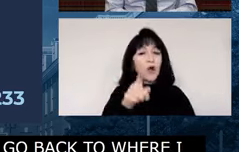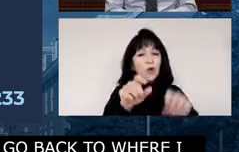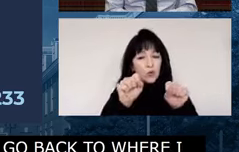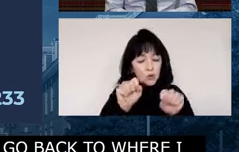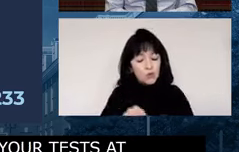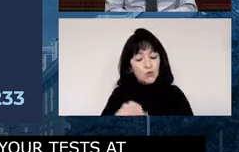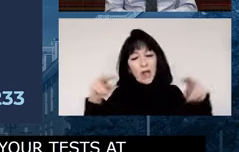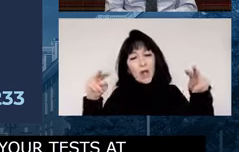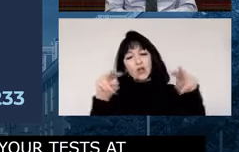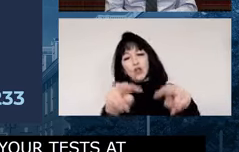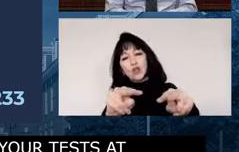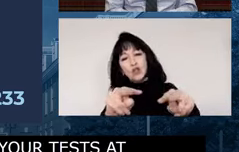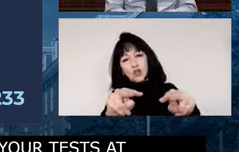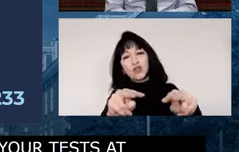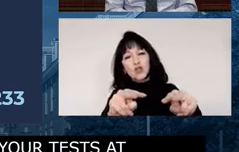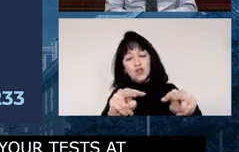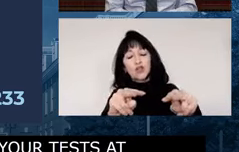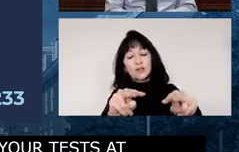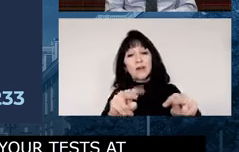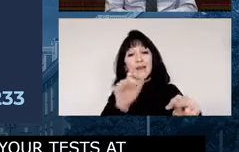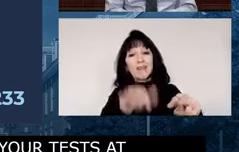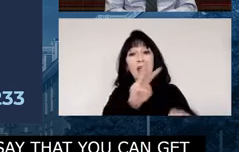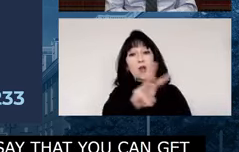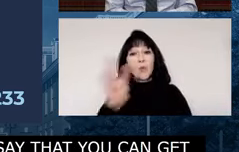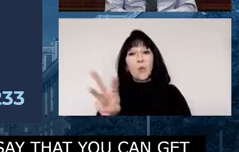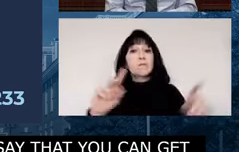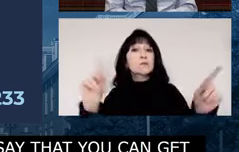website from Delaware libraries. So at